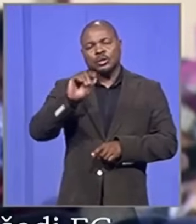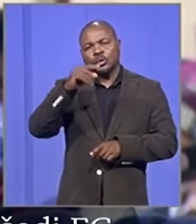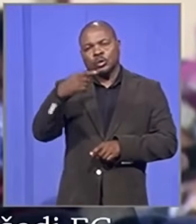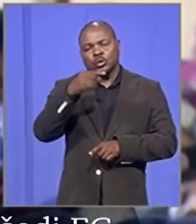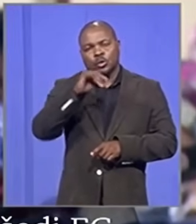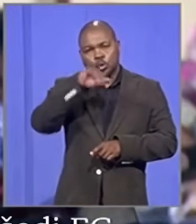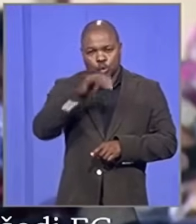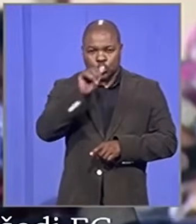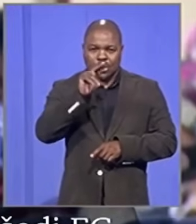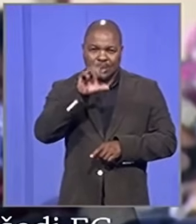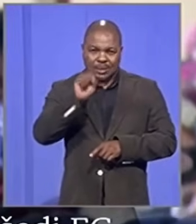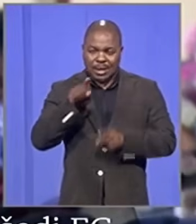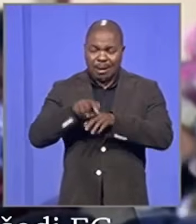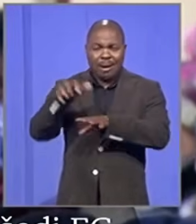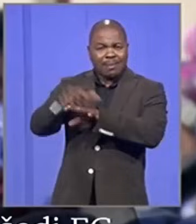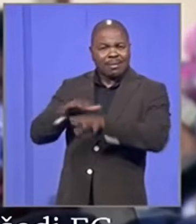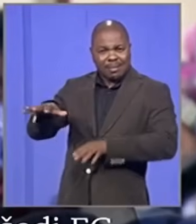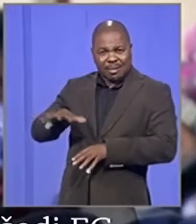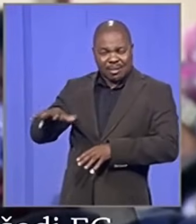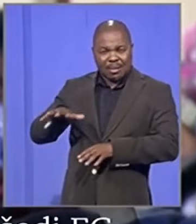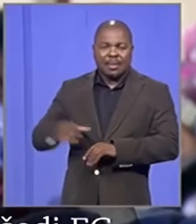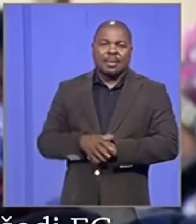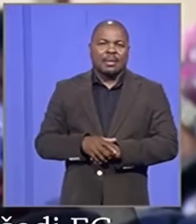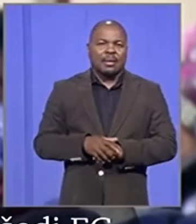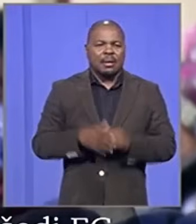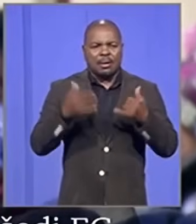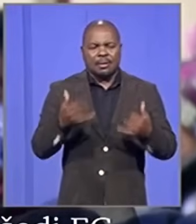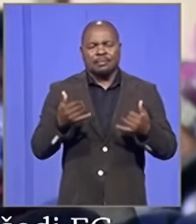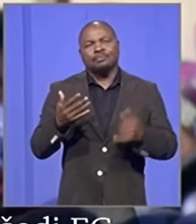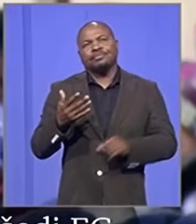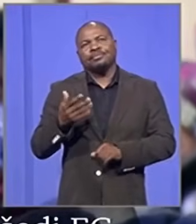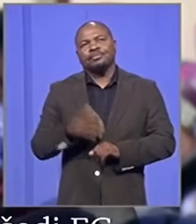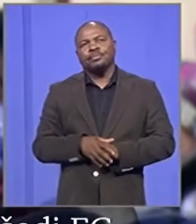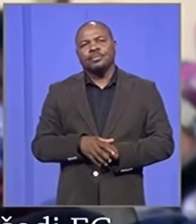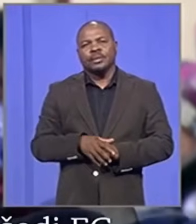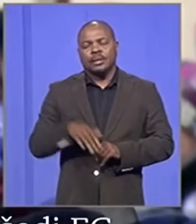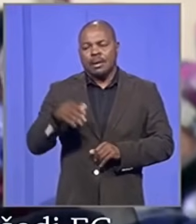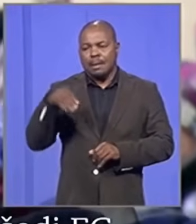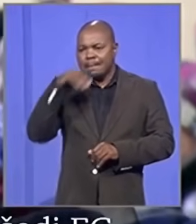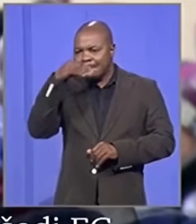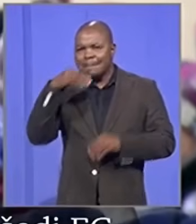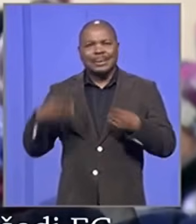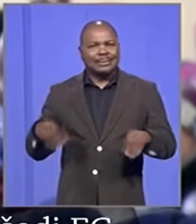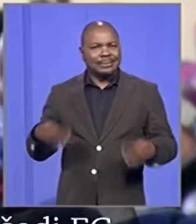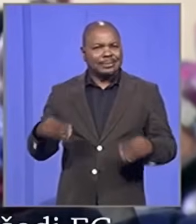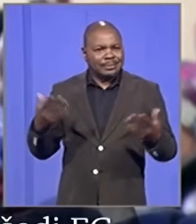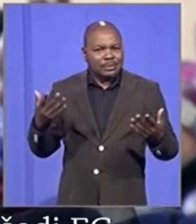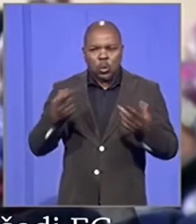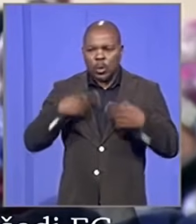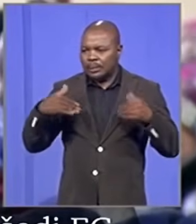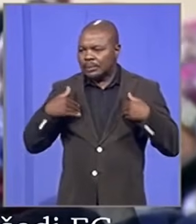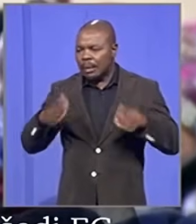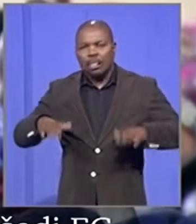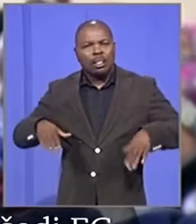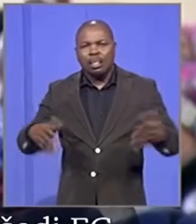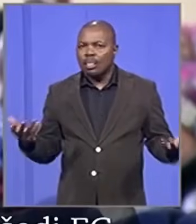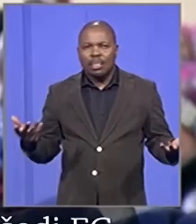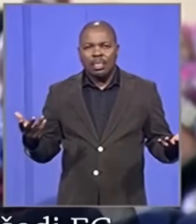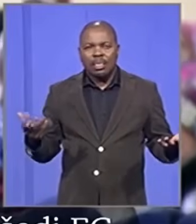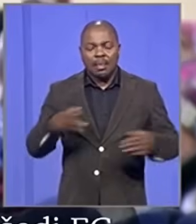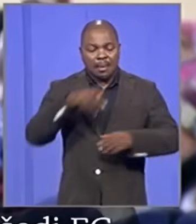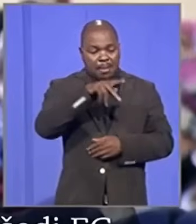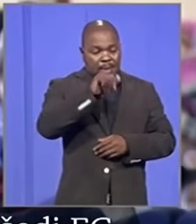agricultural. We have actually now, with the cannabis industry, we have not even started as a province on that. As